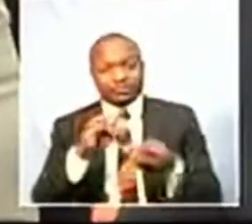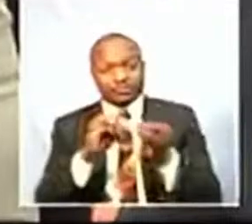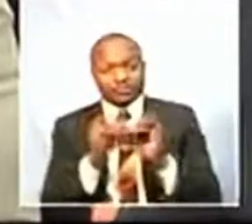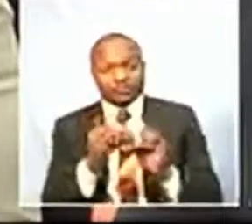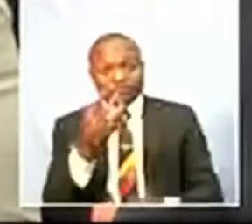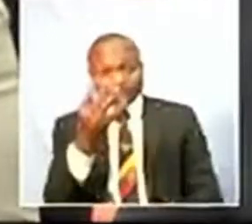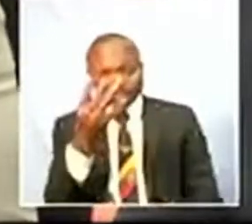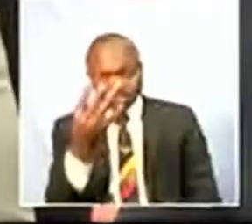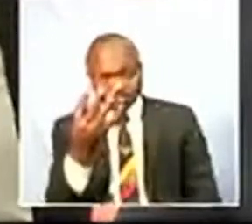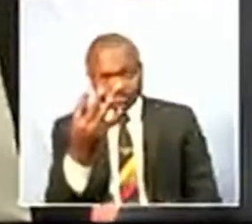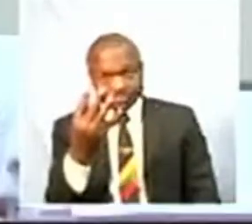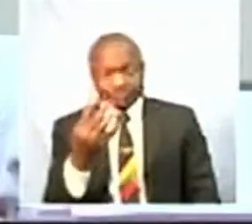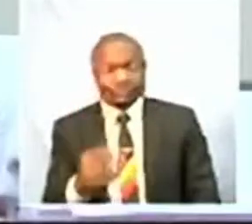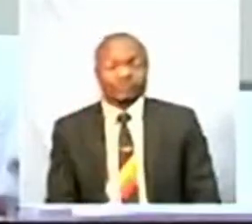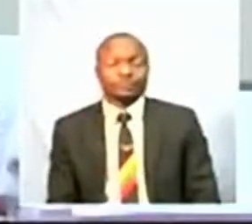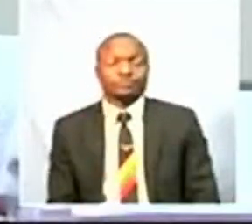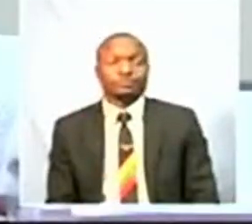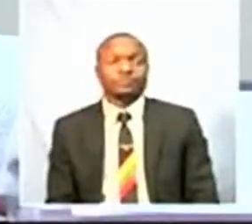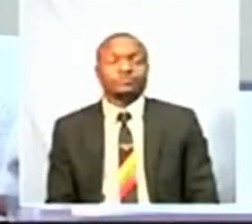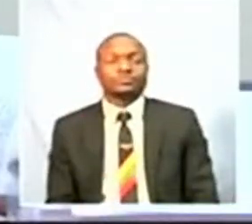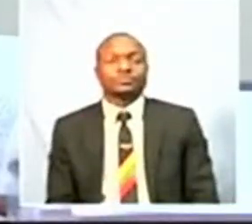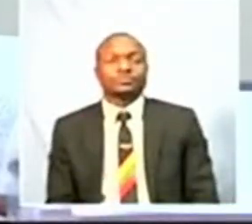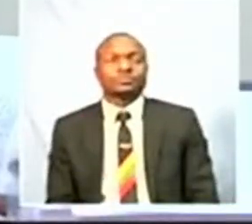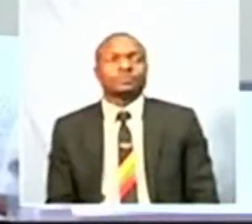the first.